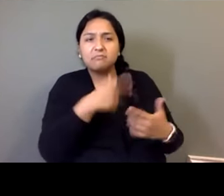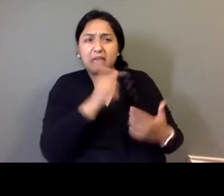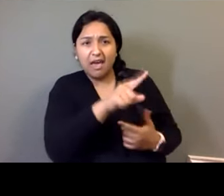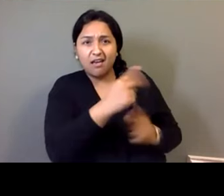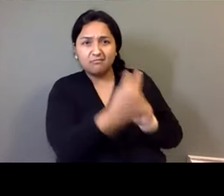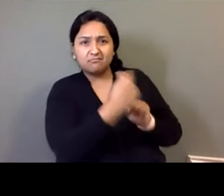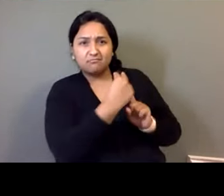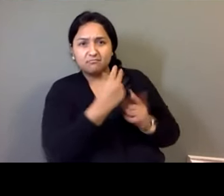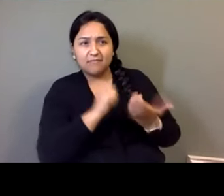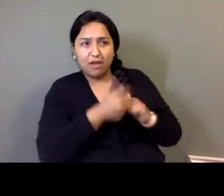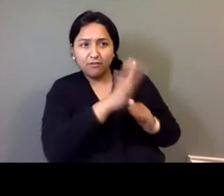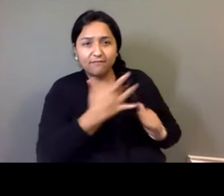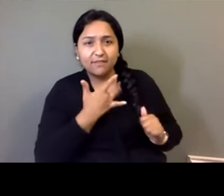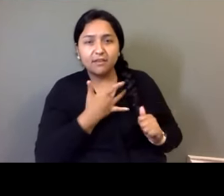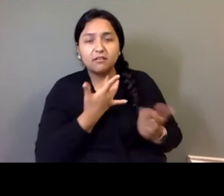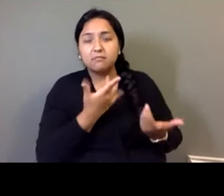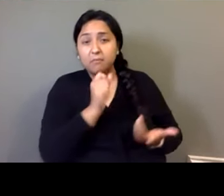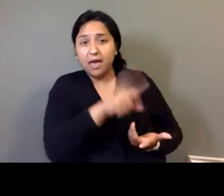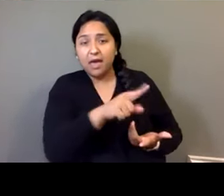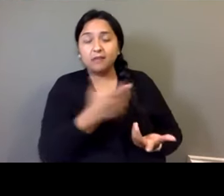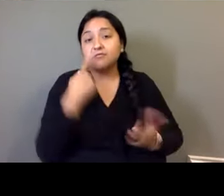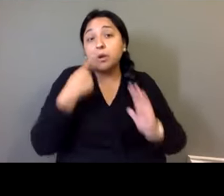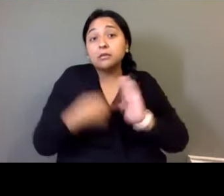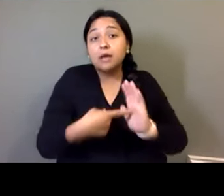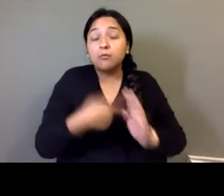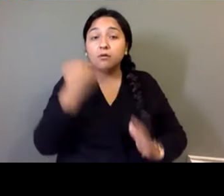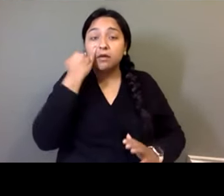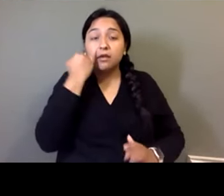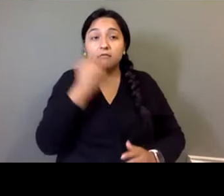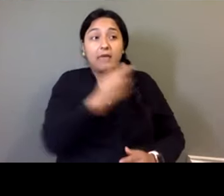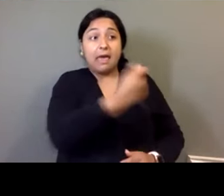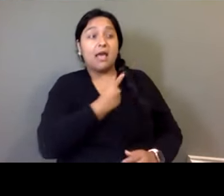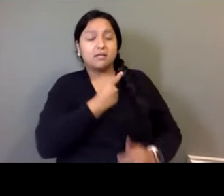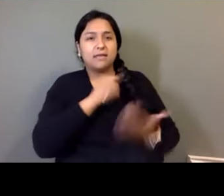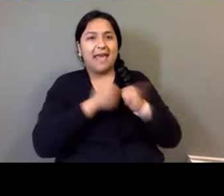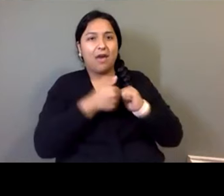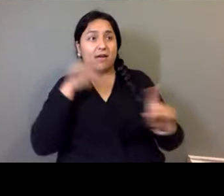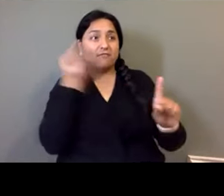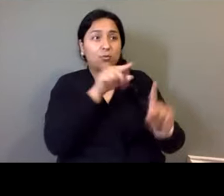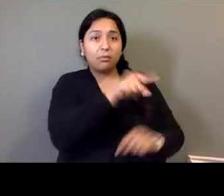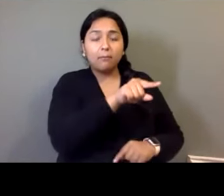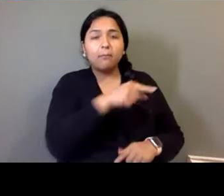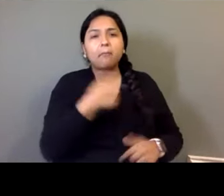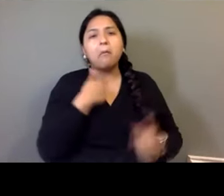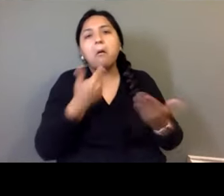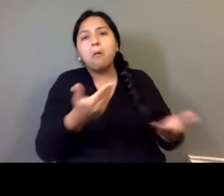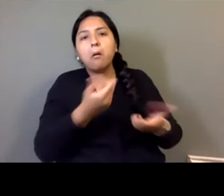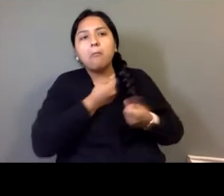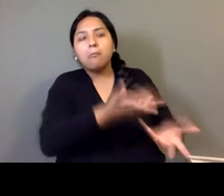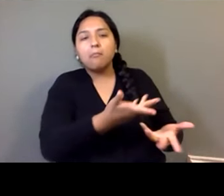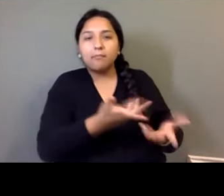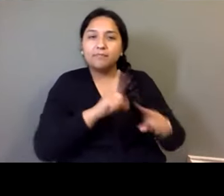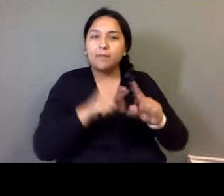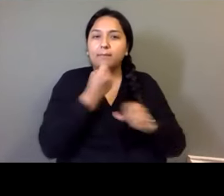Like ask the person, like if somebody would have asked me how I see them, I probably would have opened up, but make sure the space that you're holding for them is